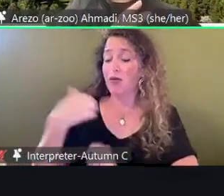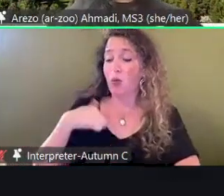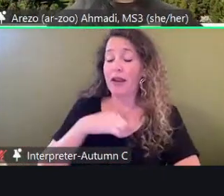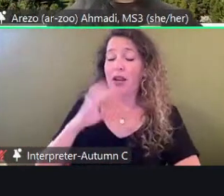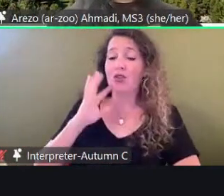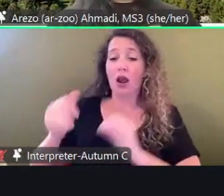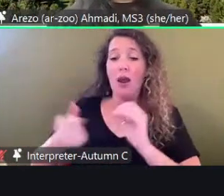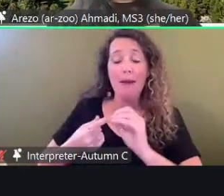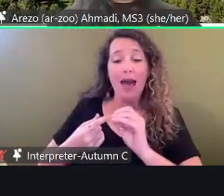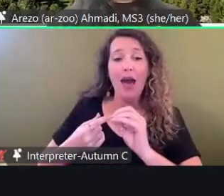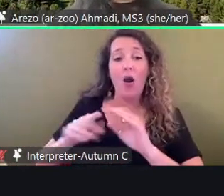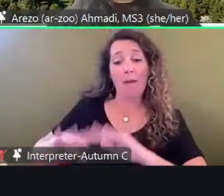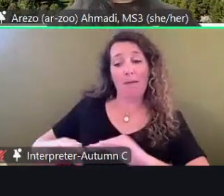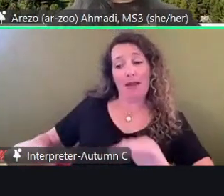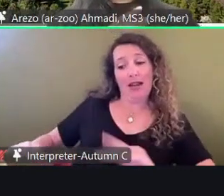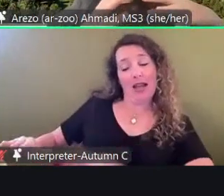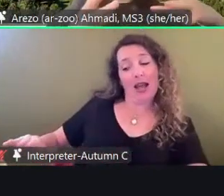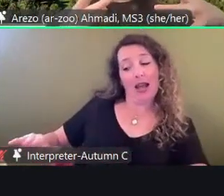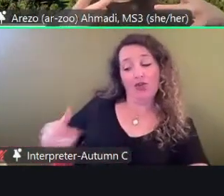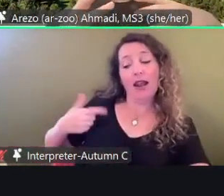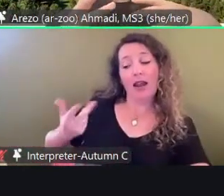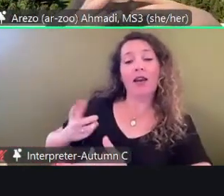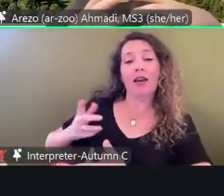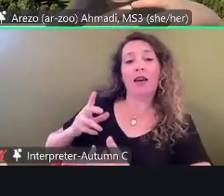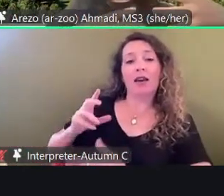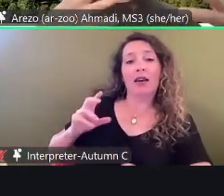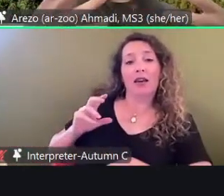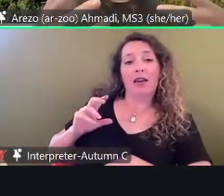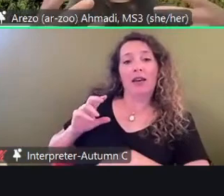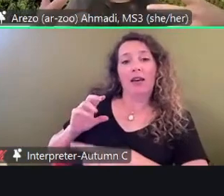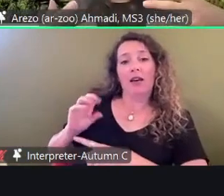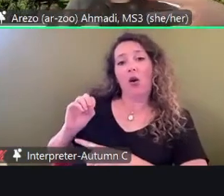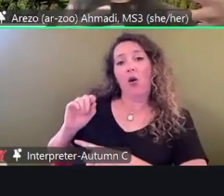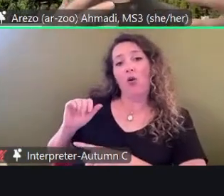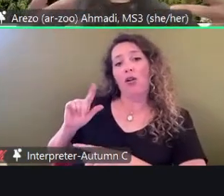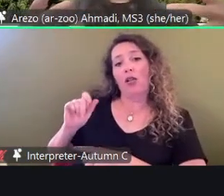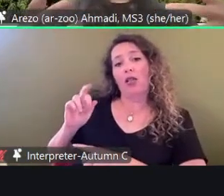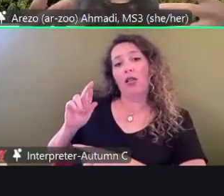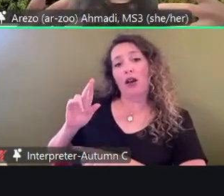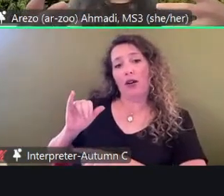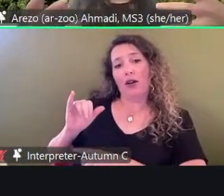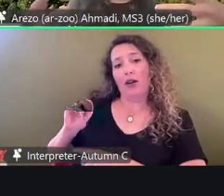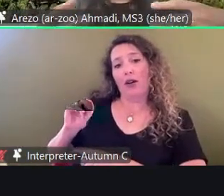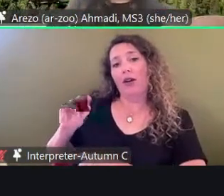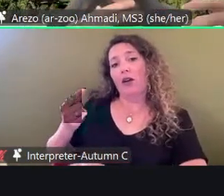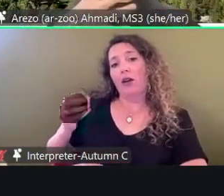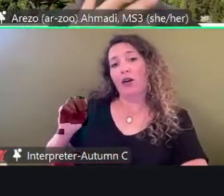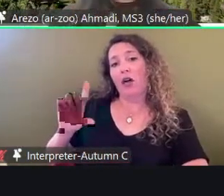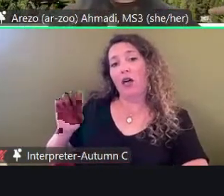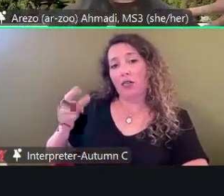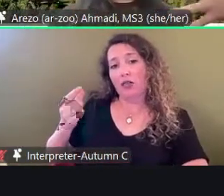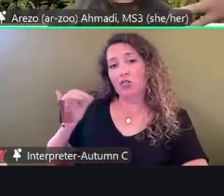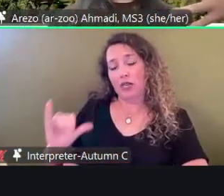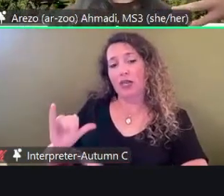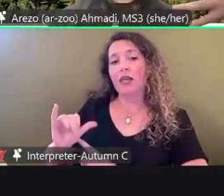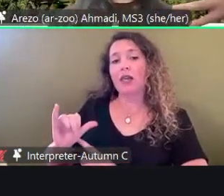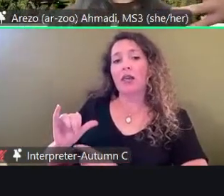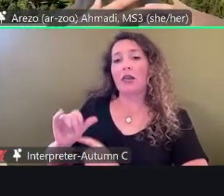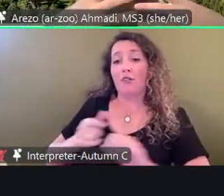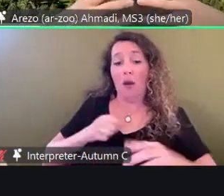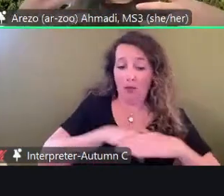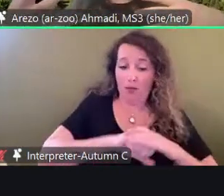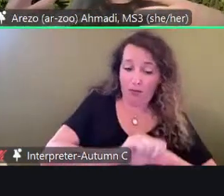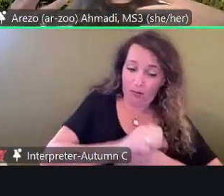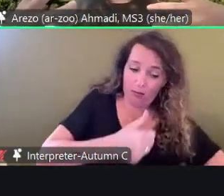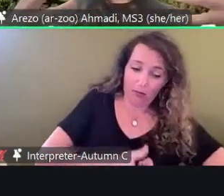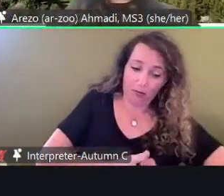about pediatric otolaryngology and how that introduction to the healthcare system from newborn kind